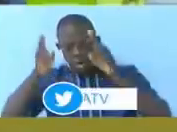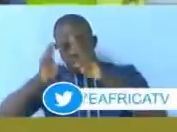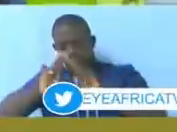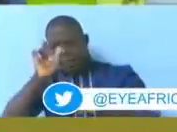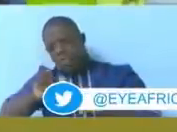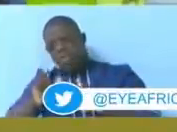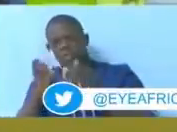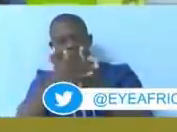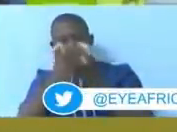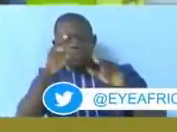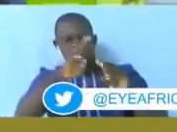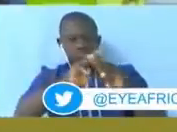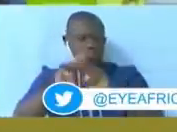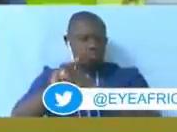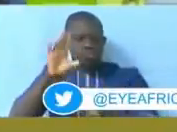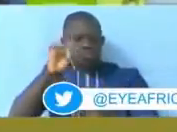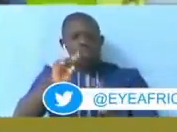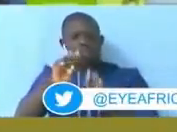Constitution.